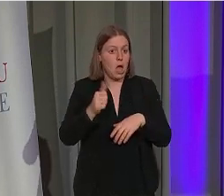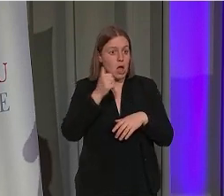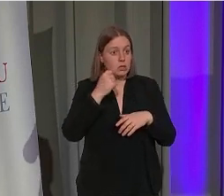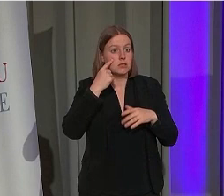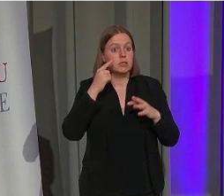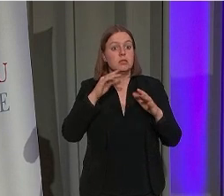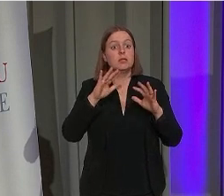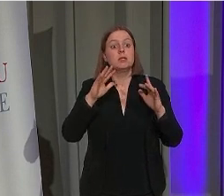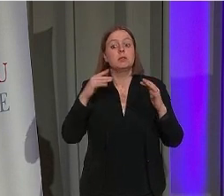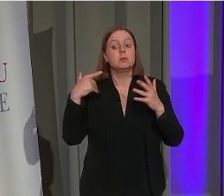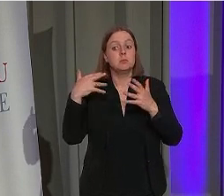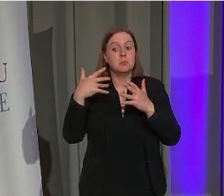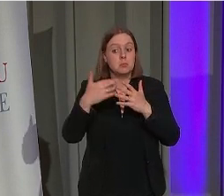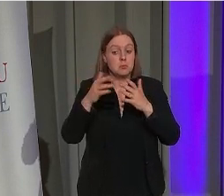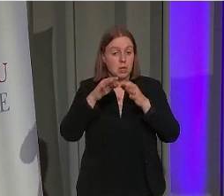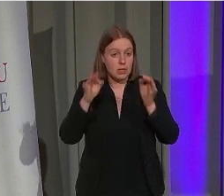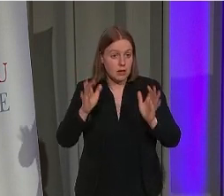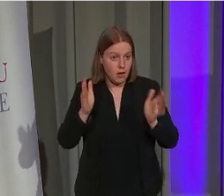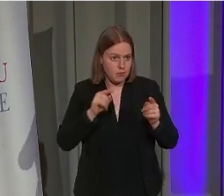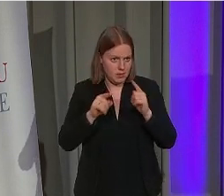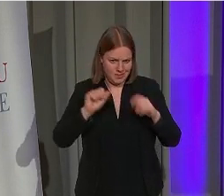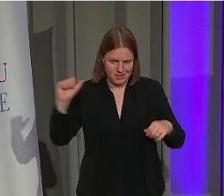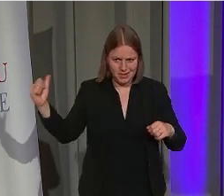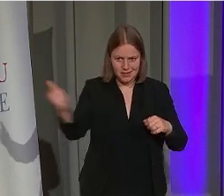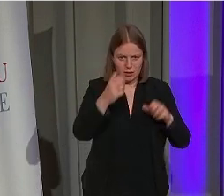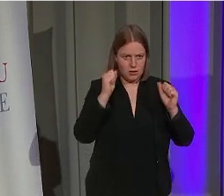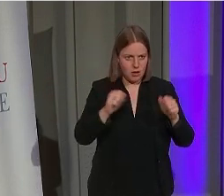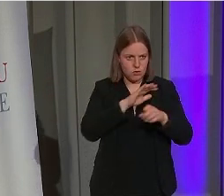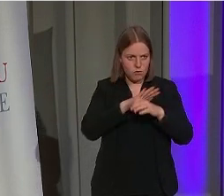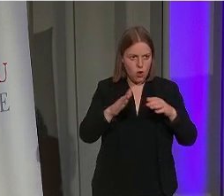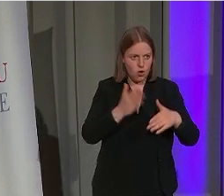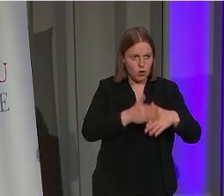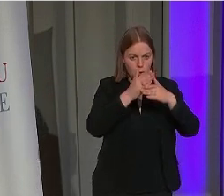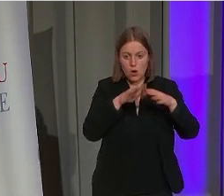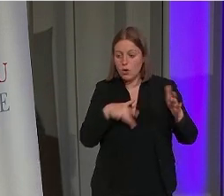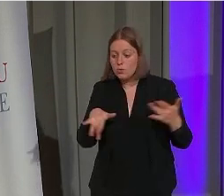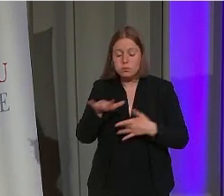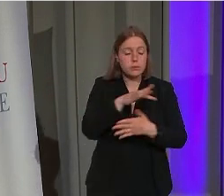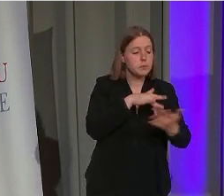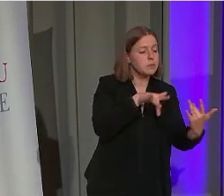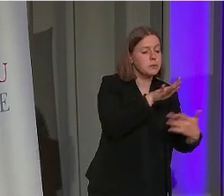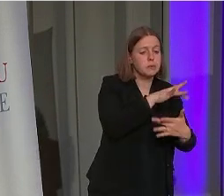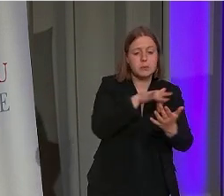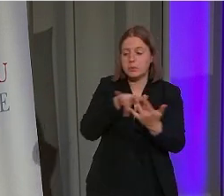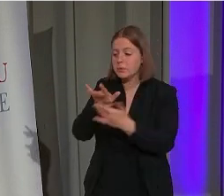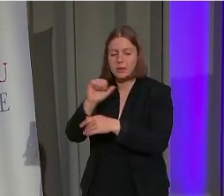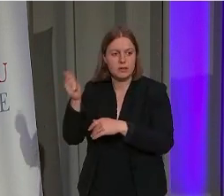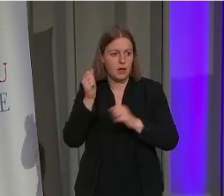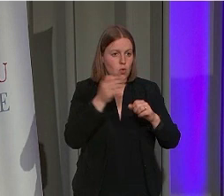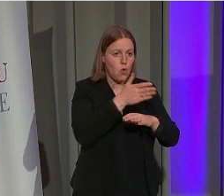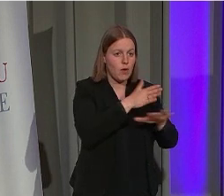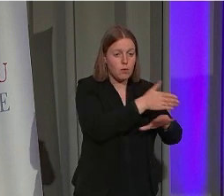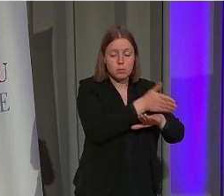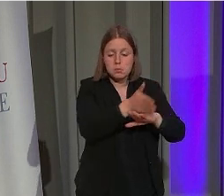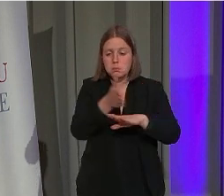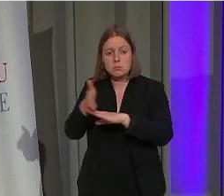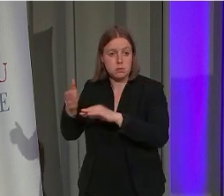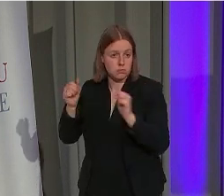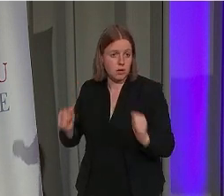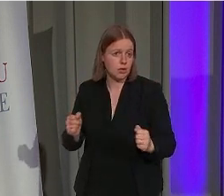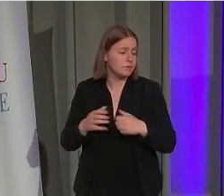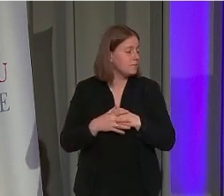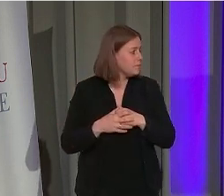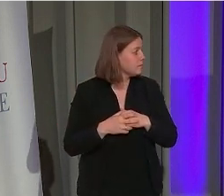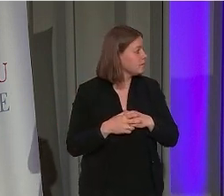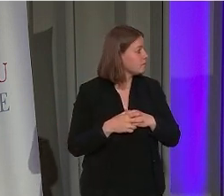solved by platform elevators and so on. But in the end, everybody is able to visit these two buildings. The